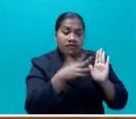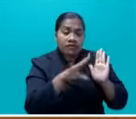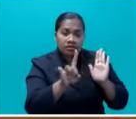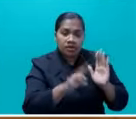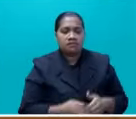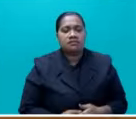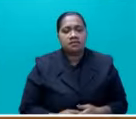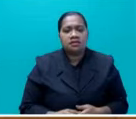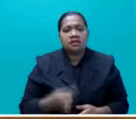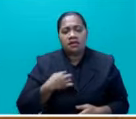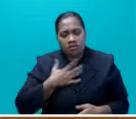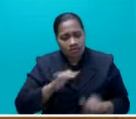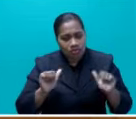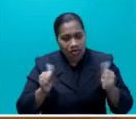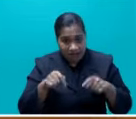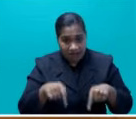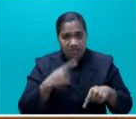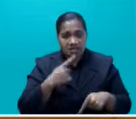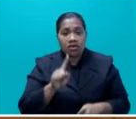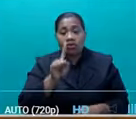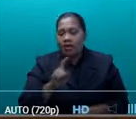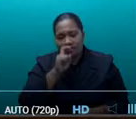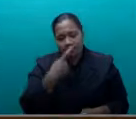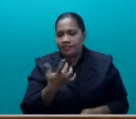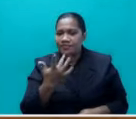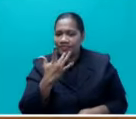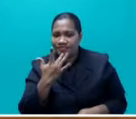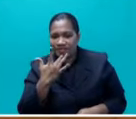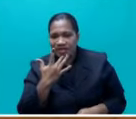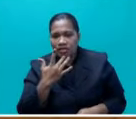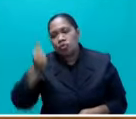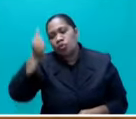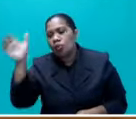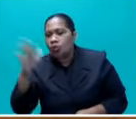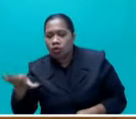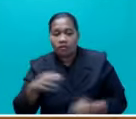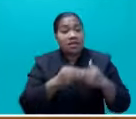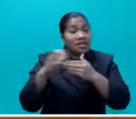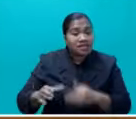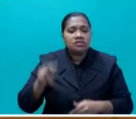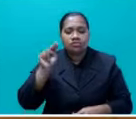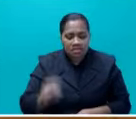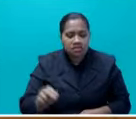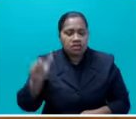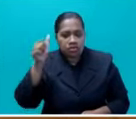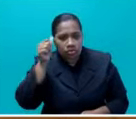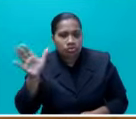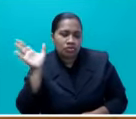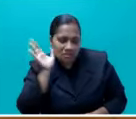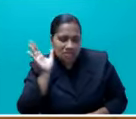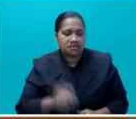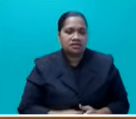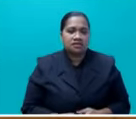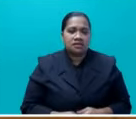Mr. Speaker, sir, by saying one cannot pretend to be a know-it-all. As leaders, you have to learn to listen, discuss,